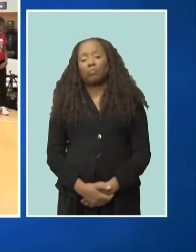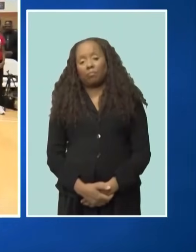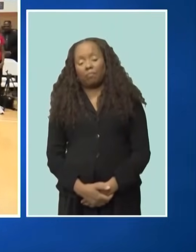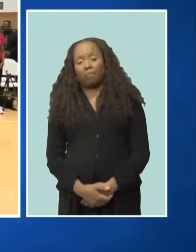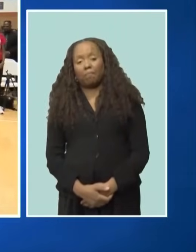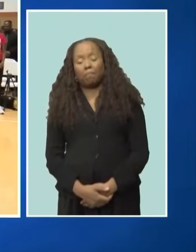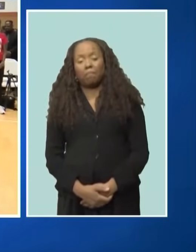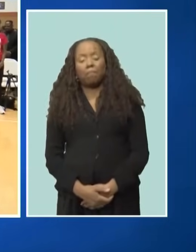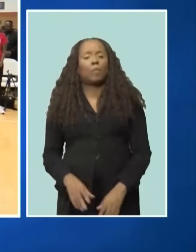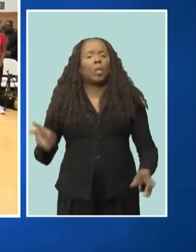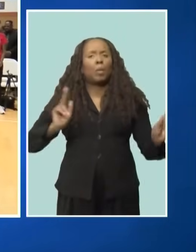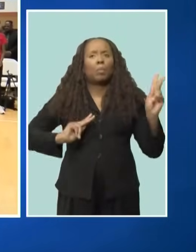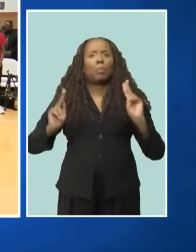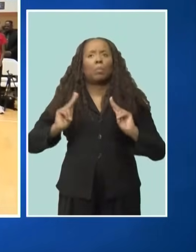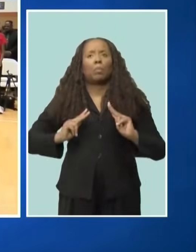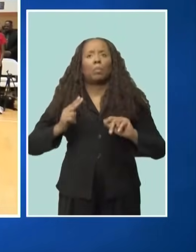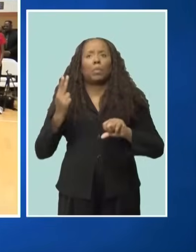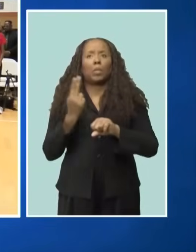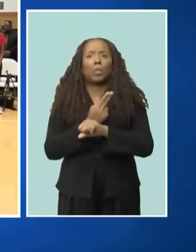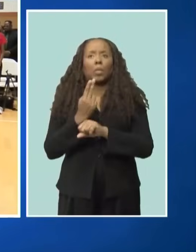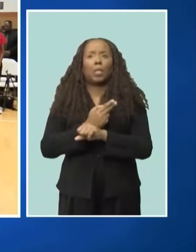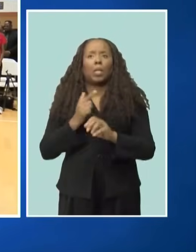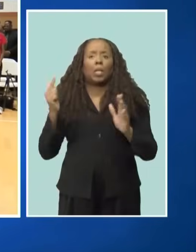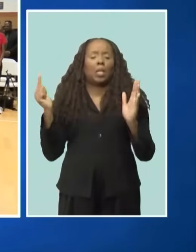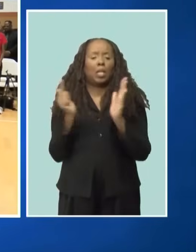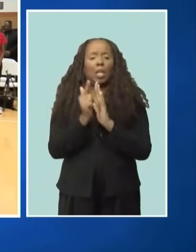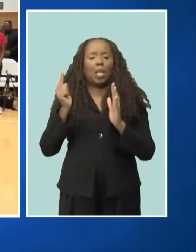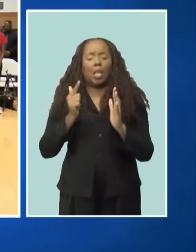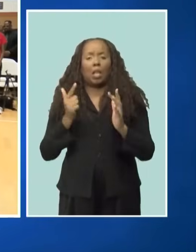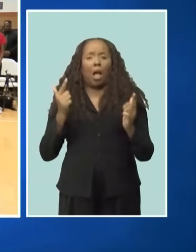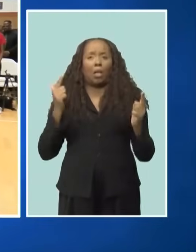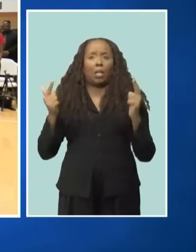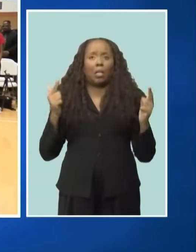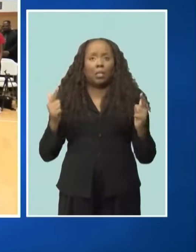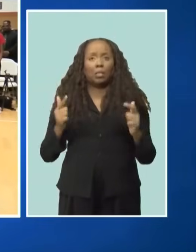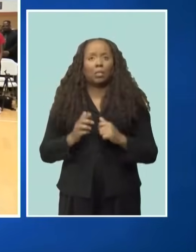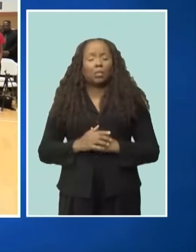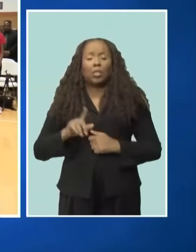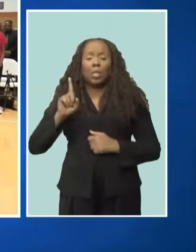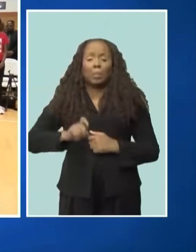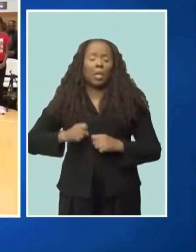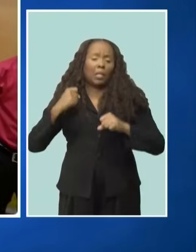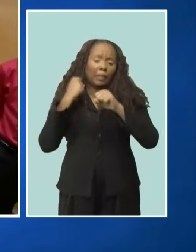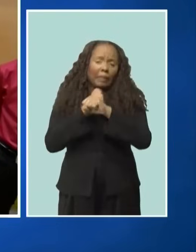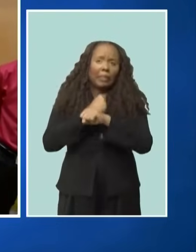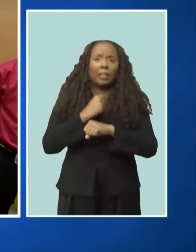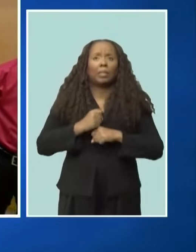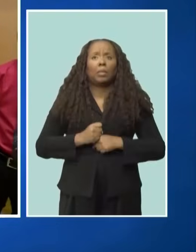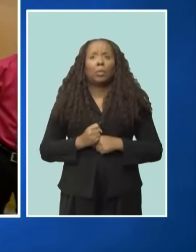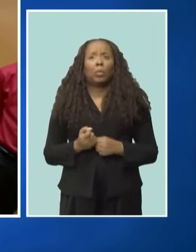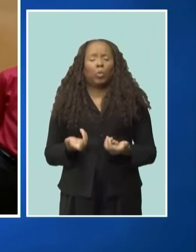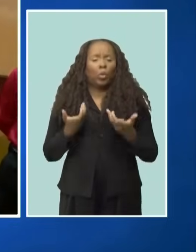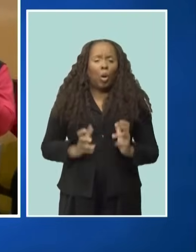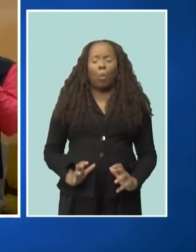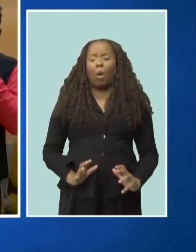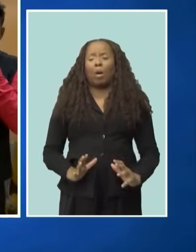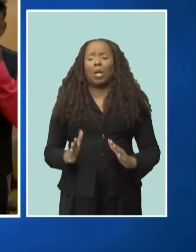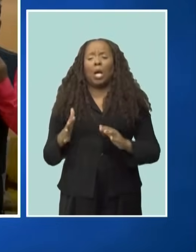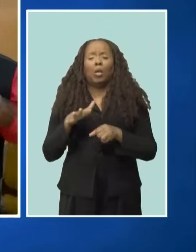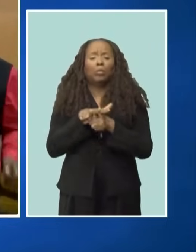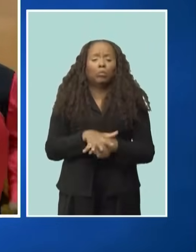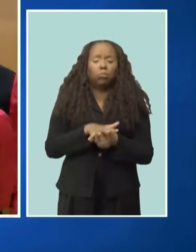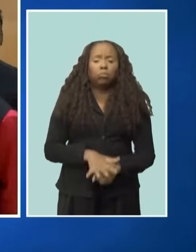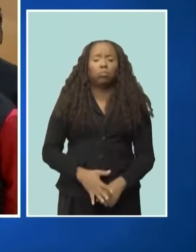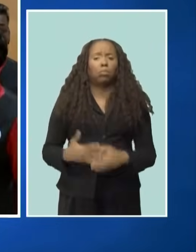illegal firearms is one that must be fought by all Barbadians, and it is not a burden that must be left only for the